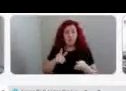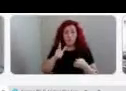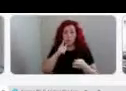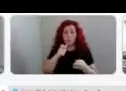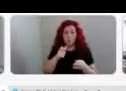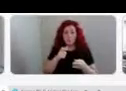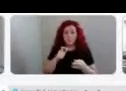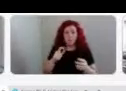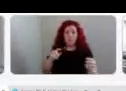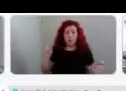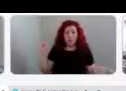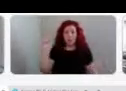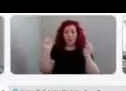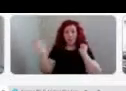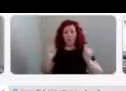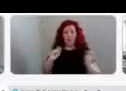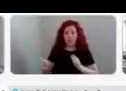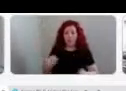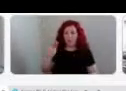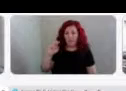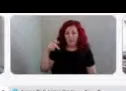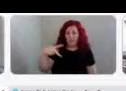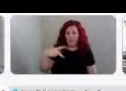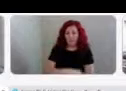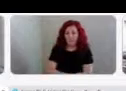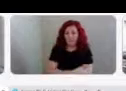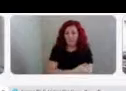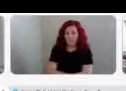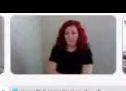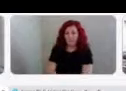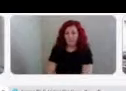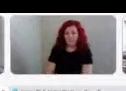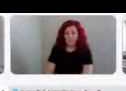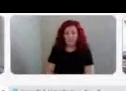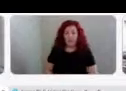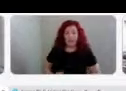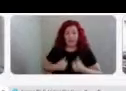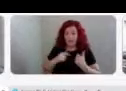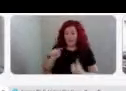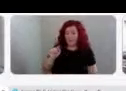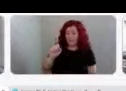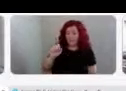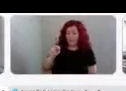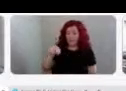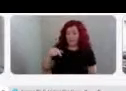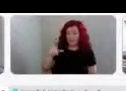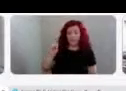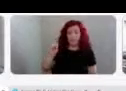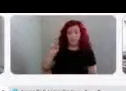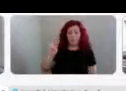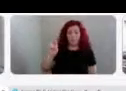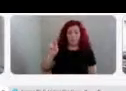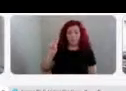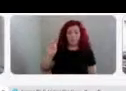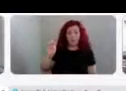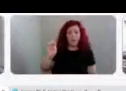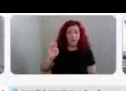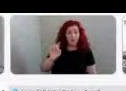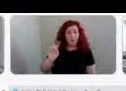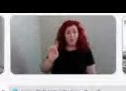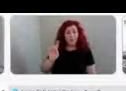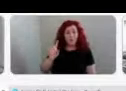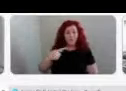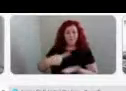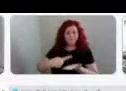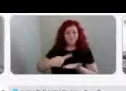the map around as people talk about different districts um i live in tank of verdig which is in uh the much discussed